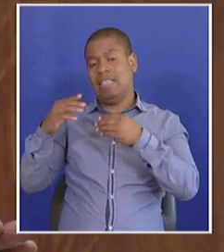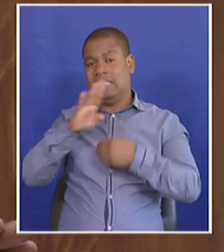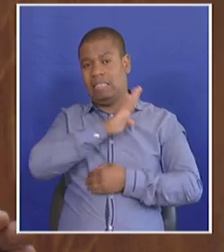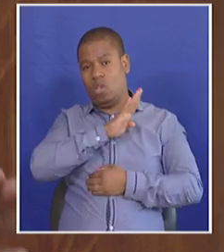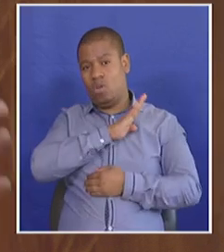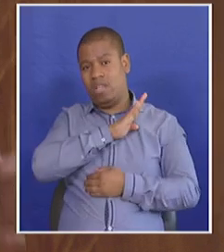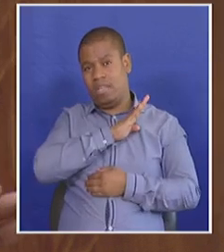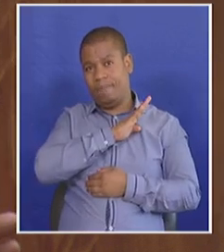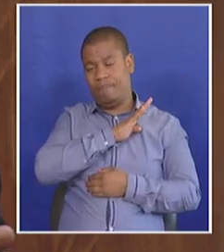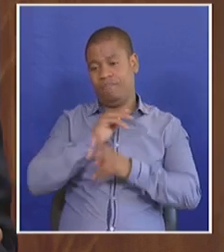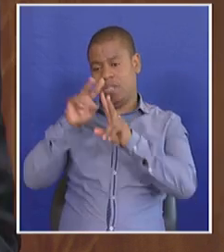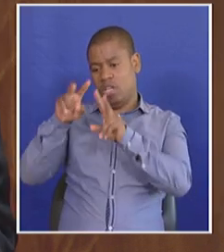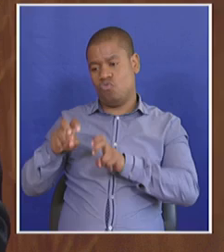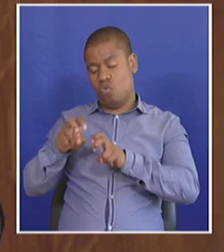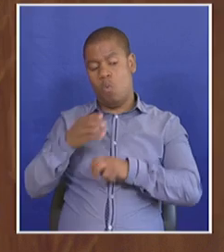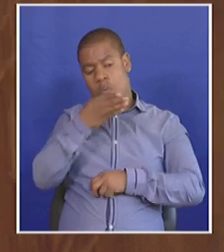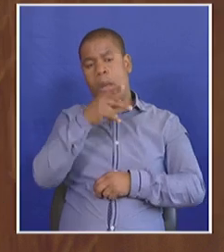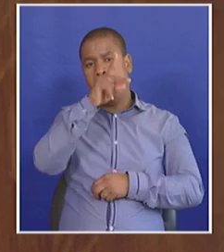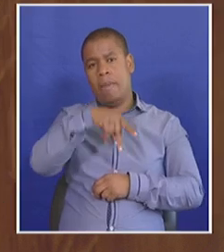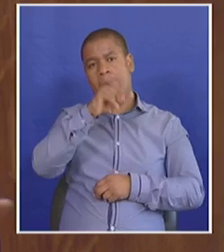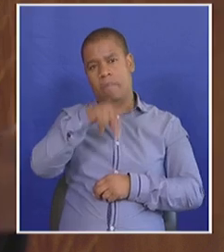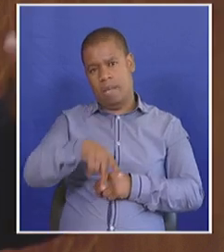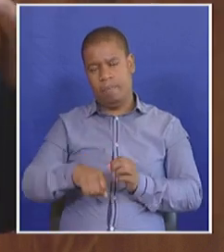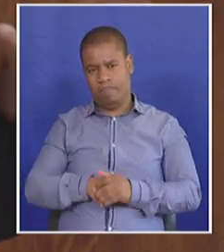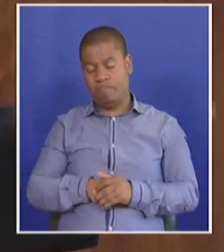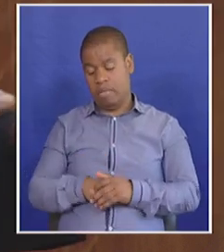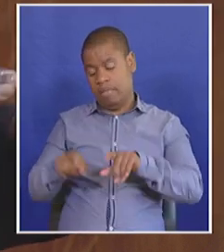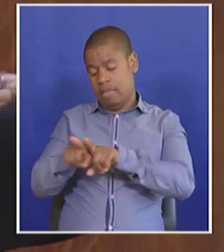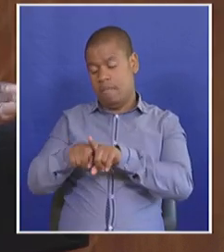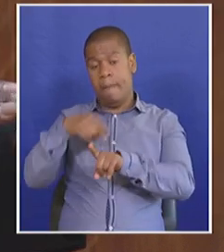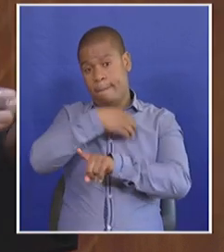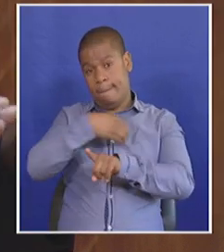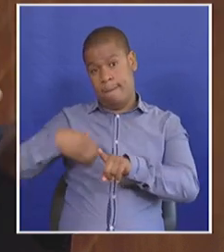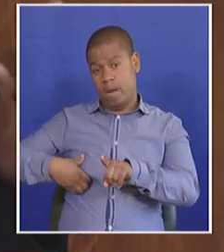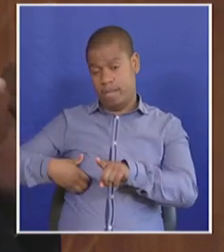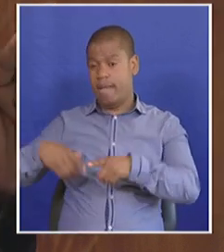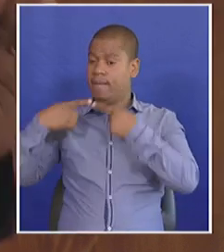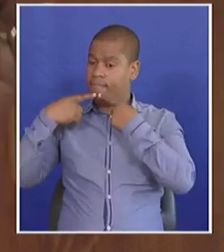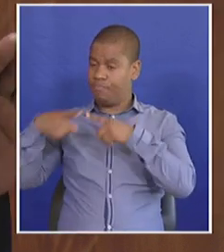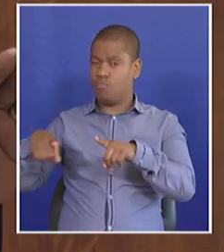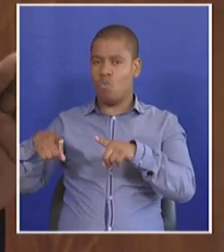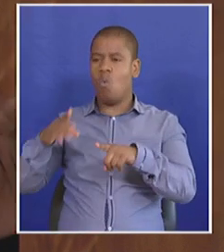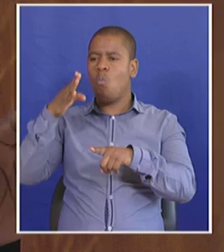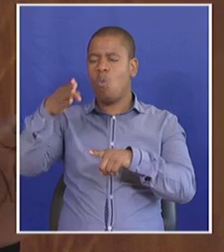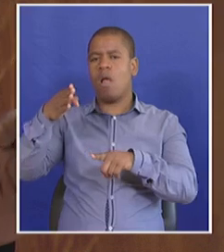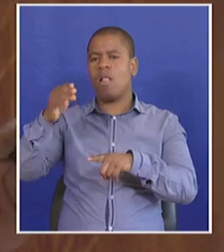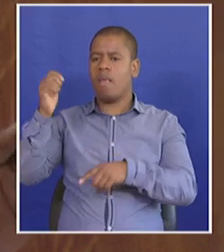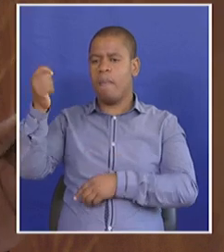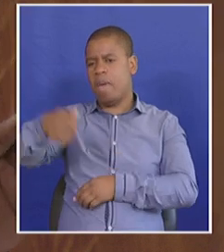Protector. And also the President's indication sort of is also on the basis